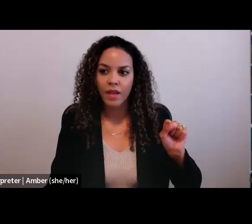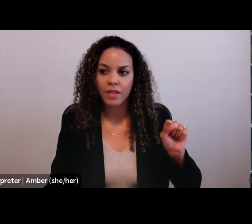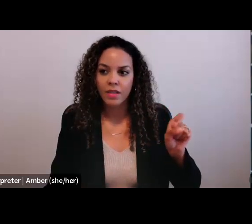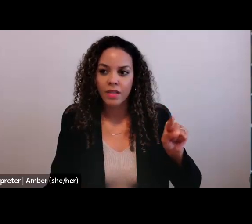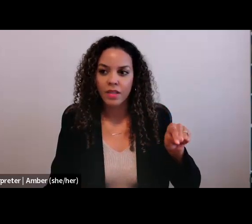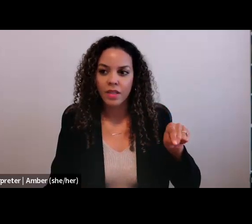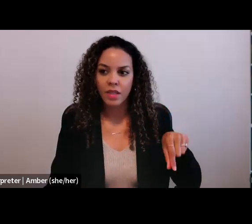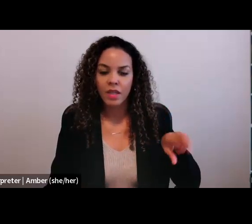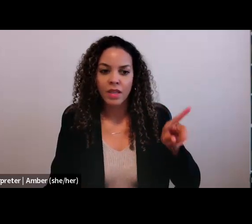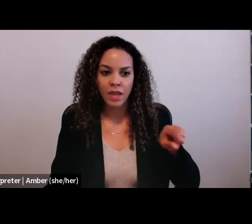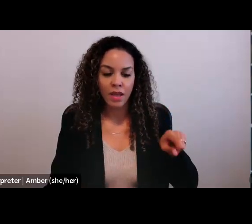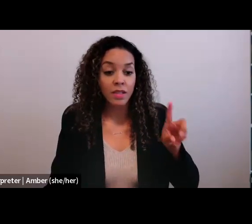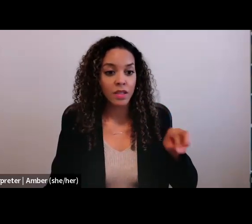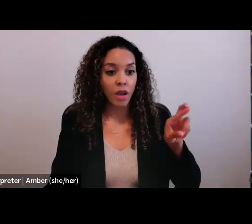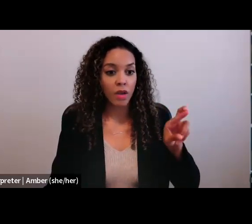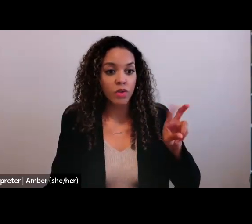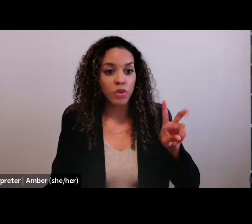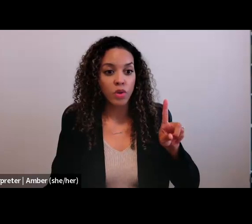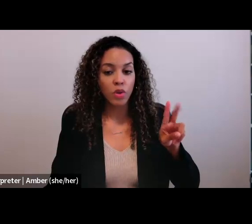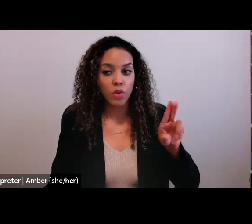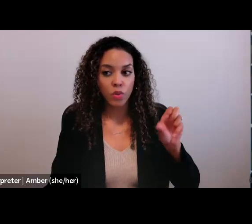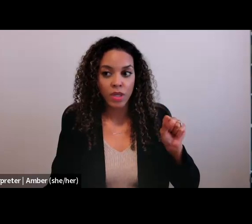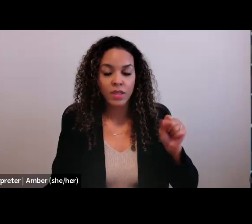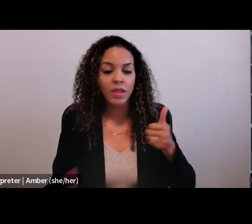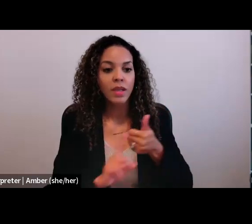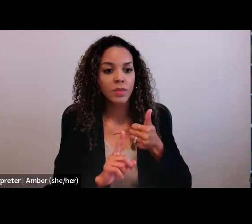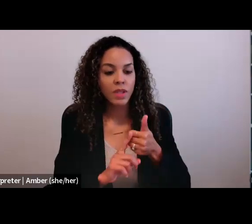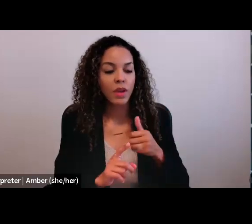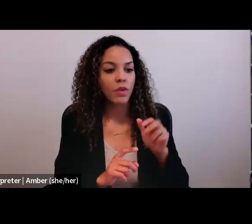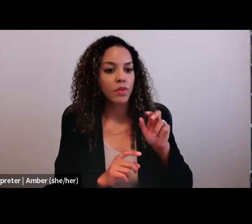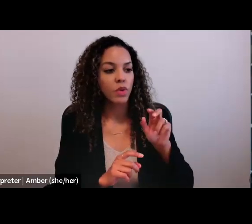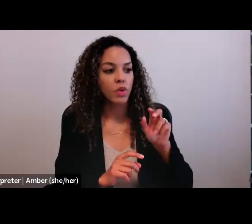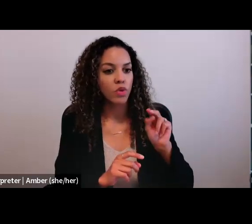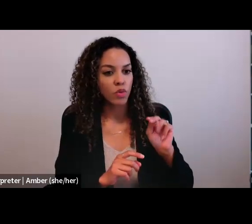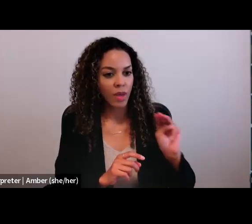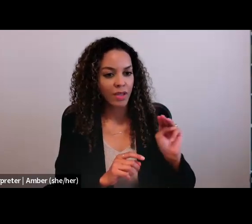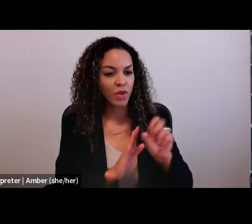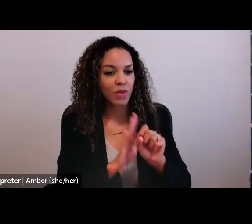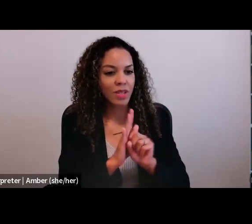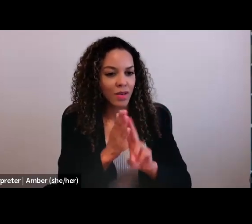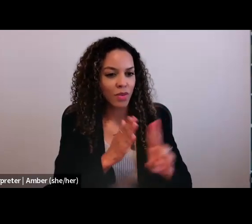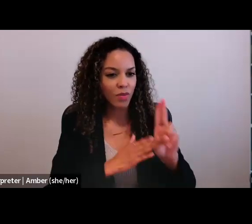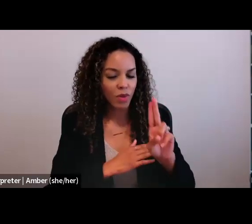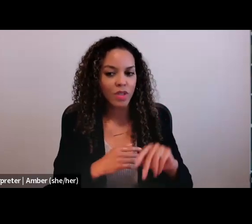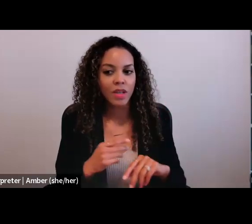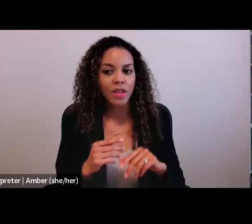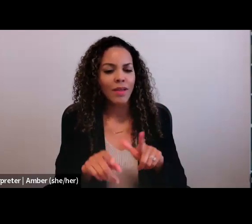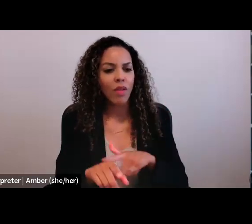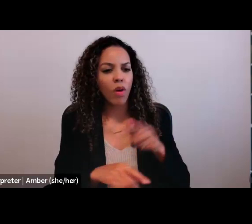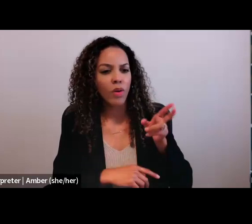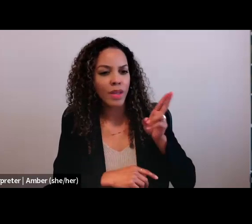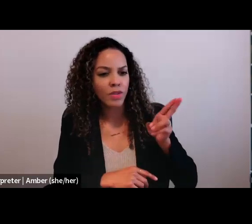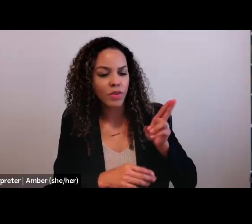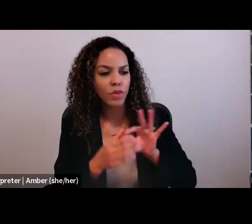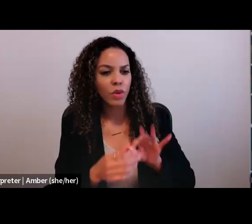Dr. Luis Vasquez is a Regents Professor Emeritus at New Mexico State University. He has a long history of working